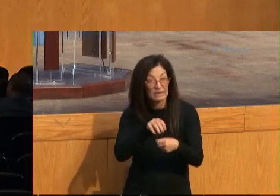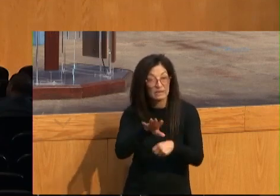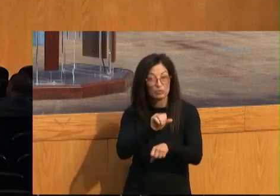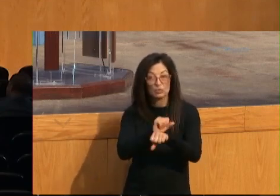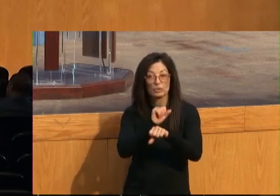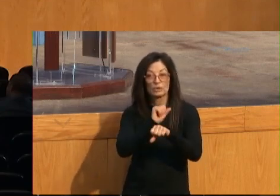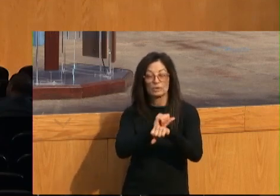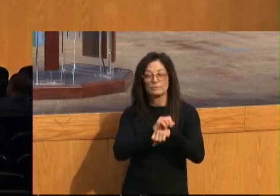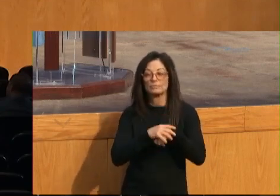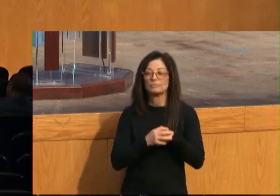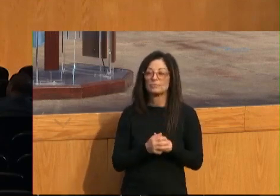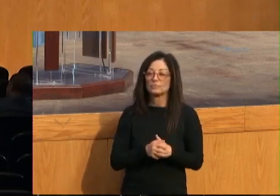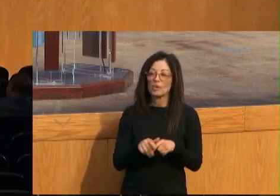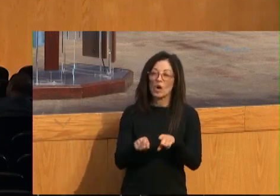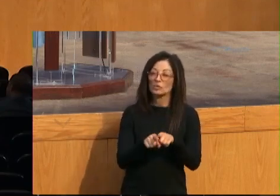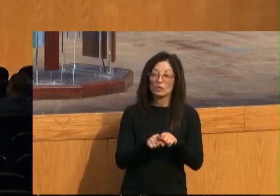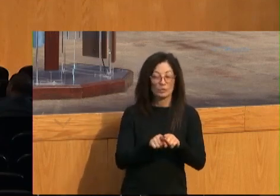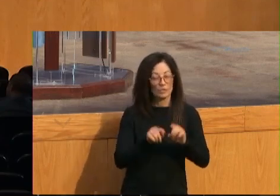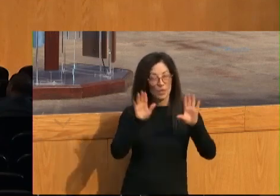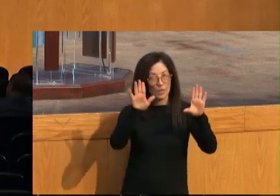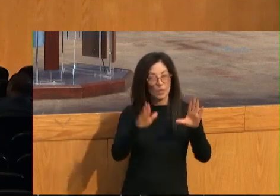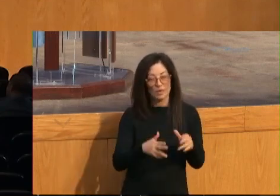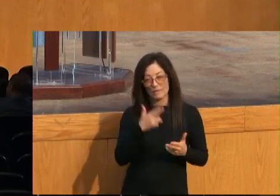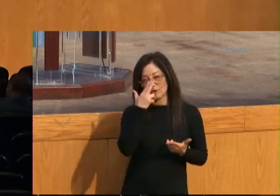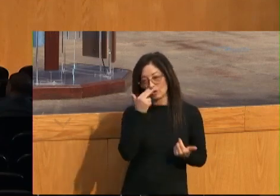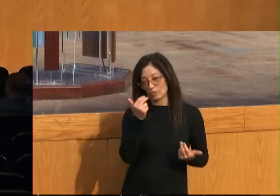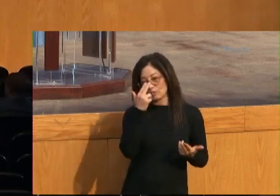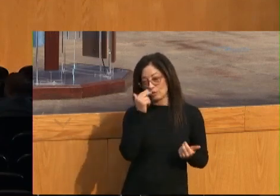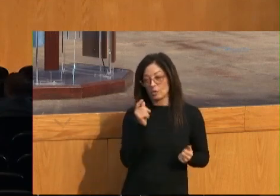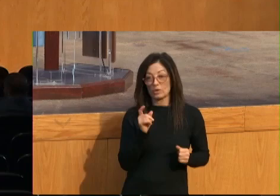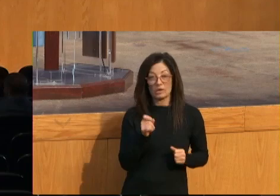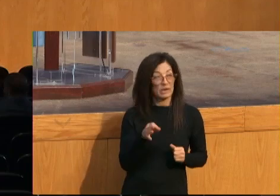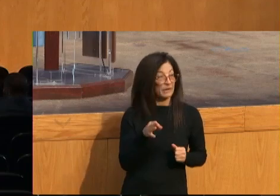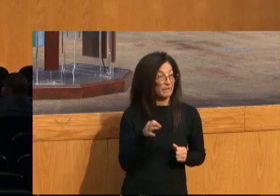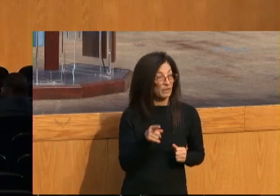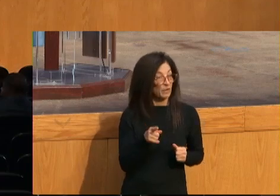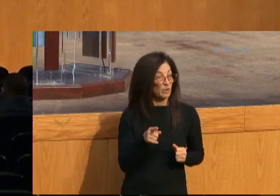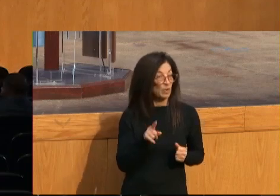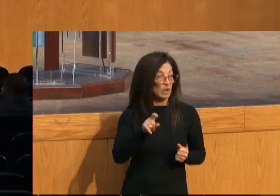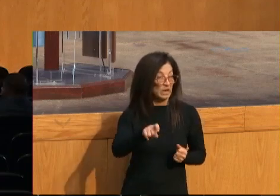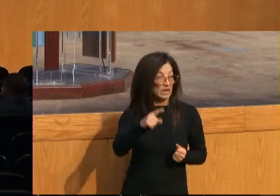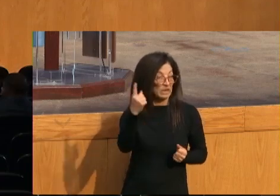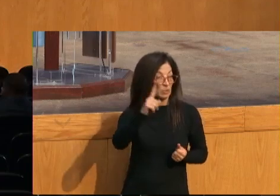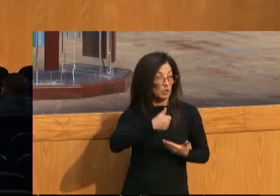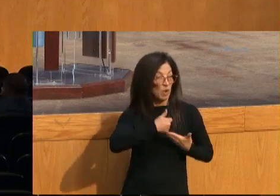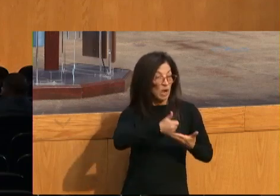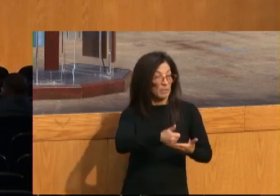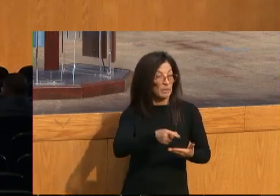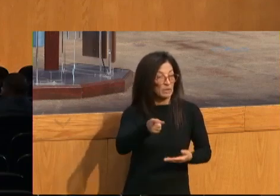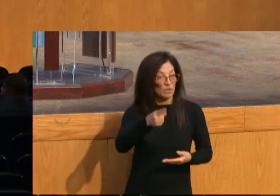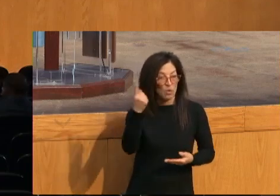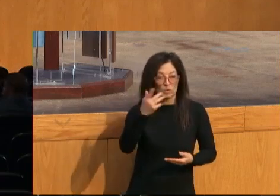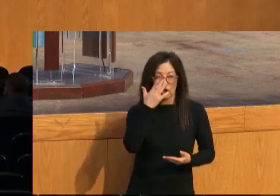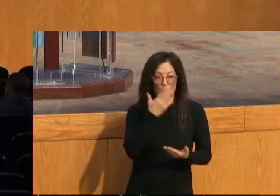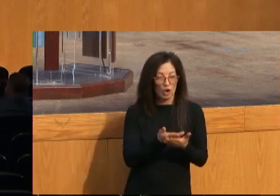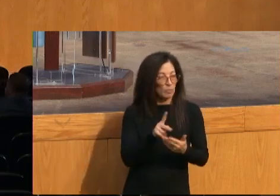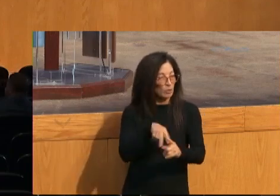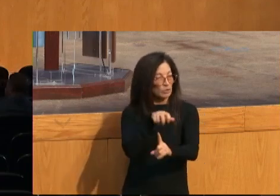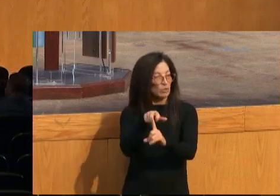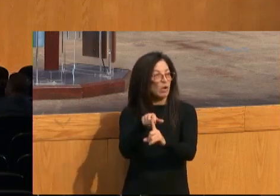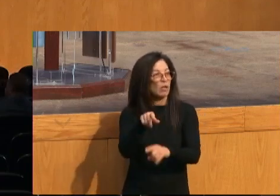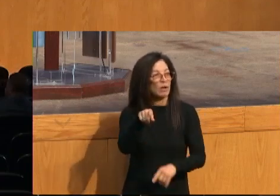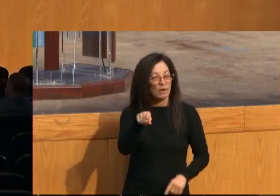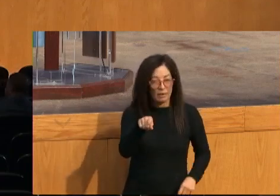and also a wonderful sense of humor. And if you're looking for someone to help you out, he's always a good person to call